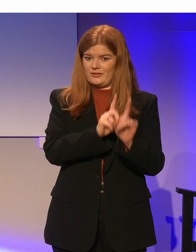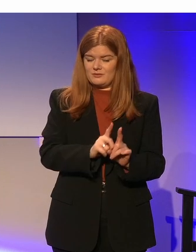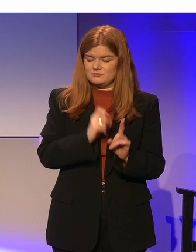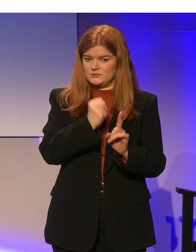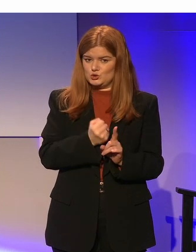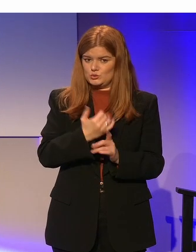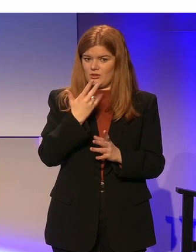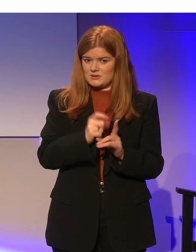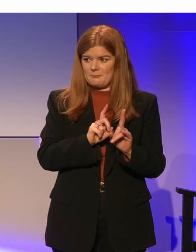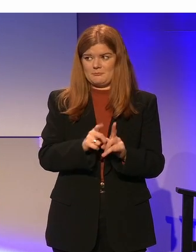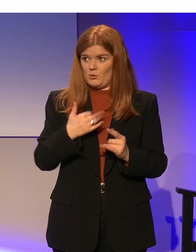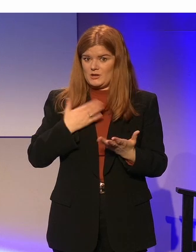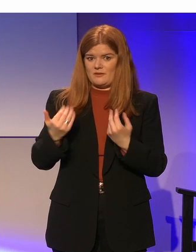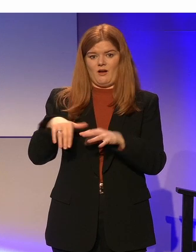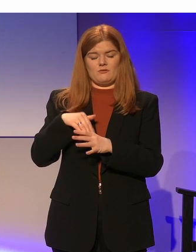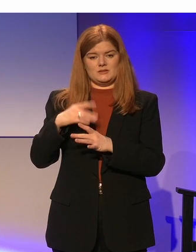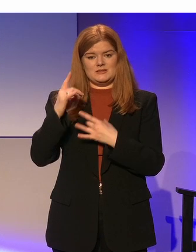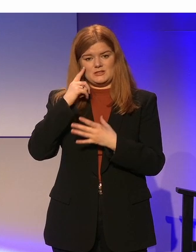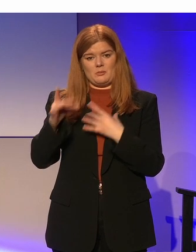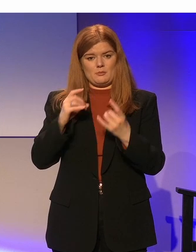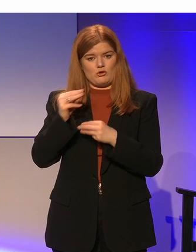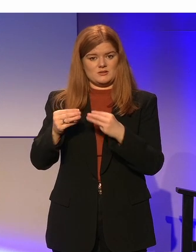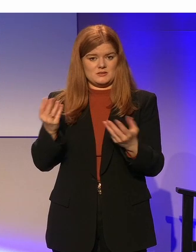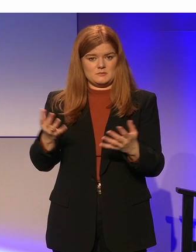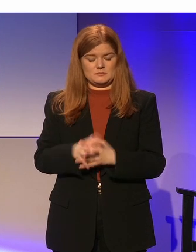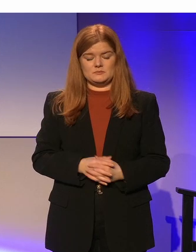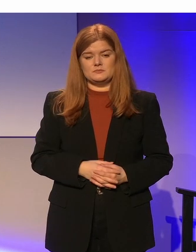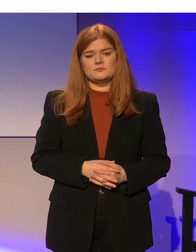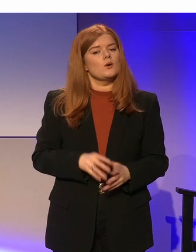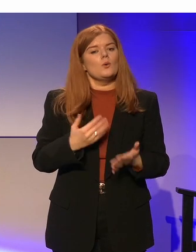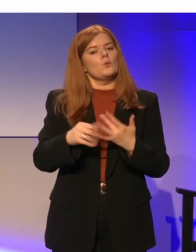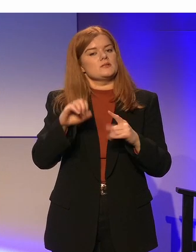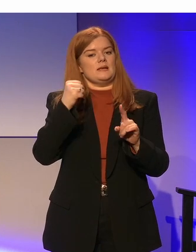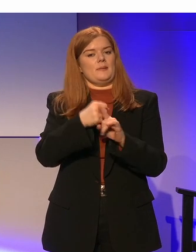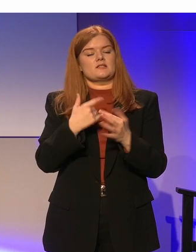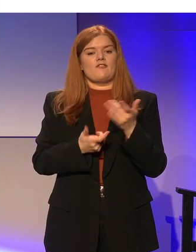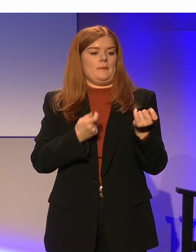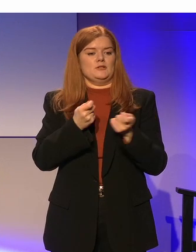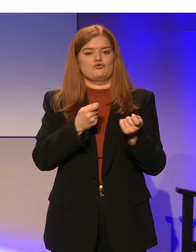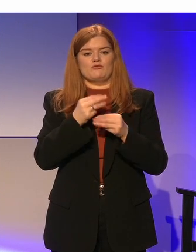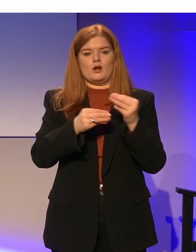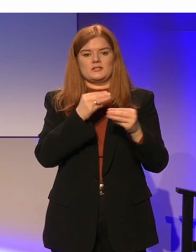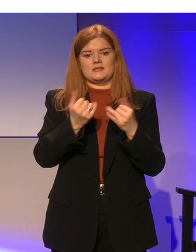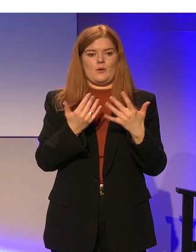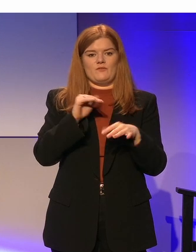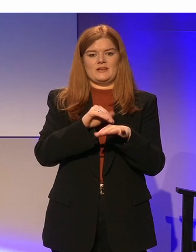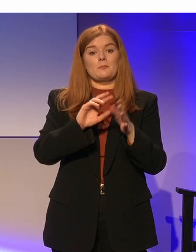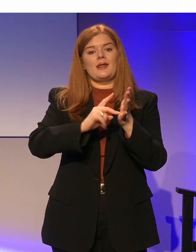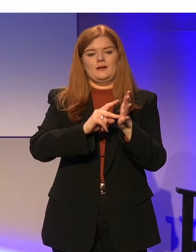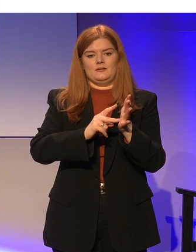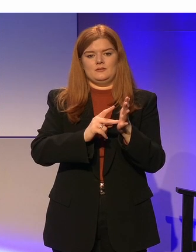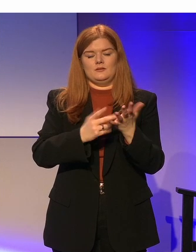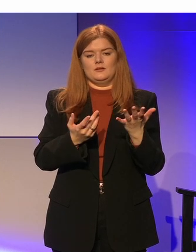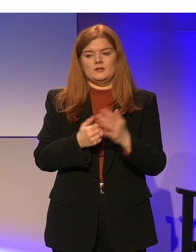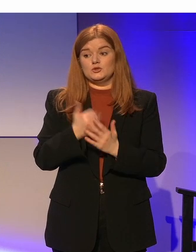time with the students in their schools and classes. The impact then of administrative processes on planning. So